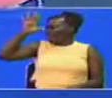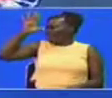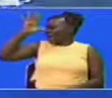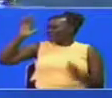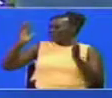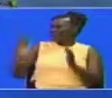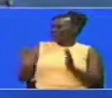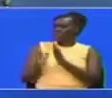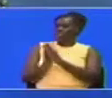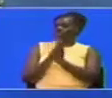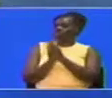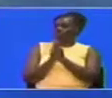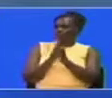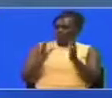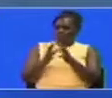The narrative of